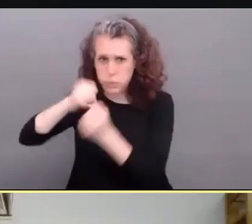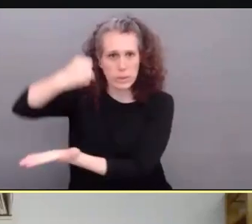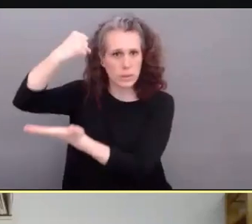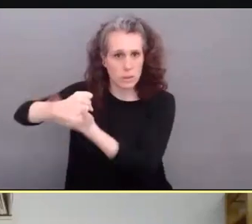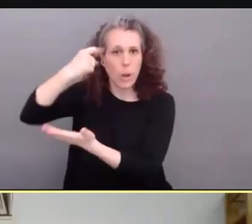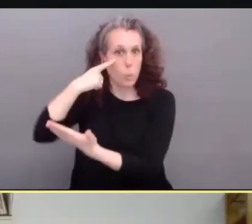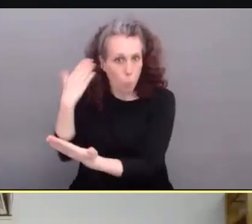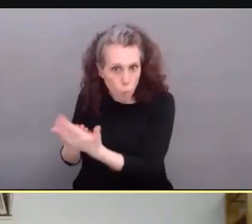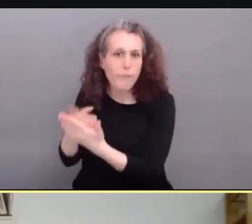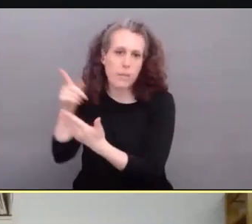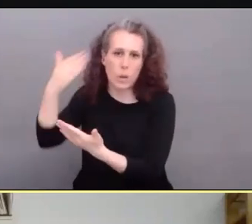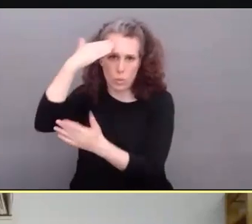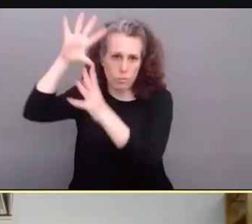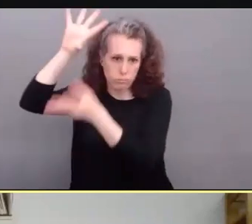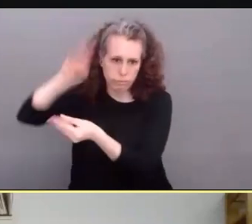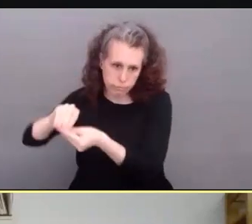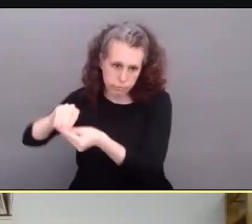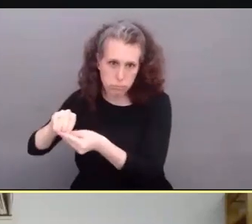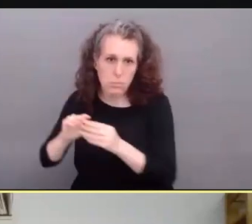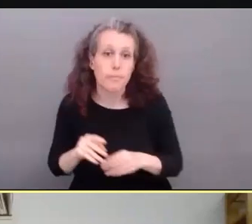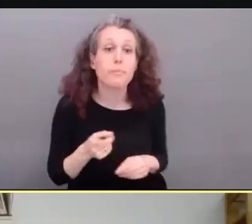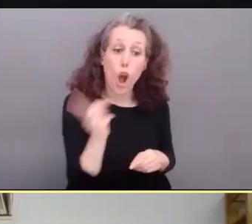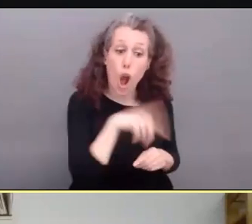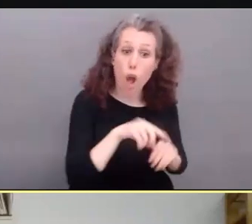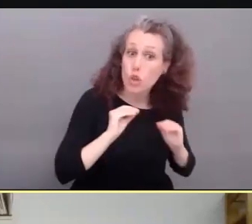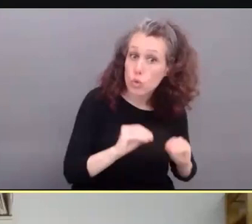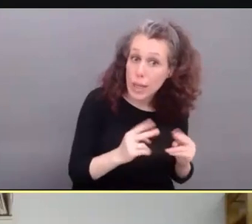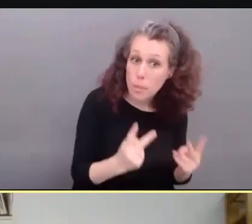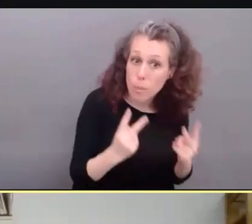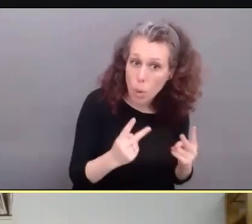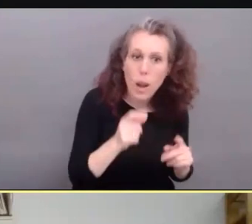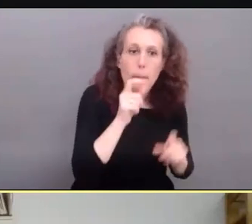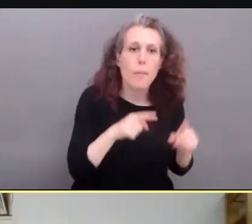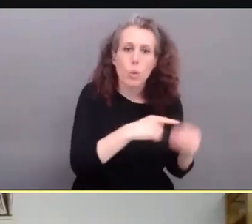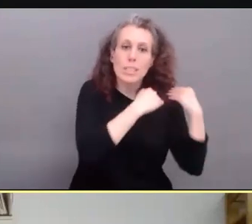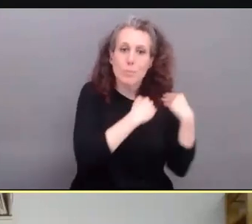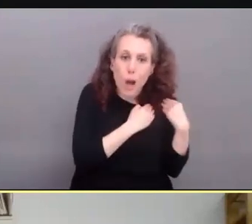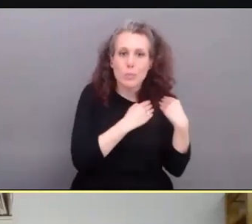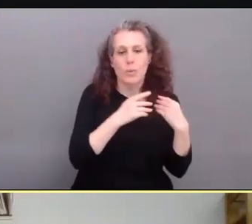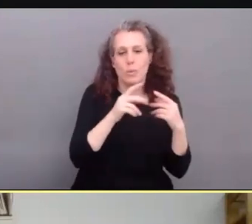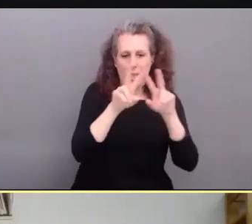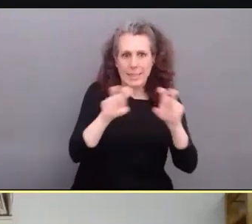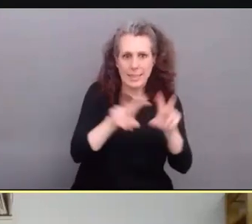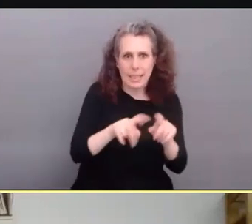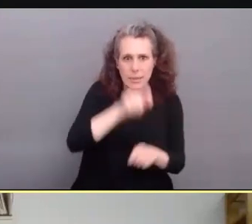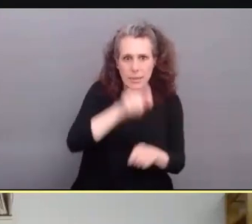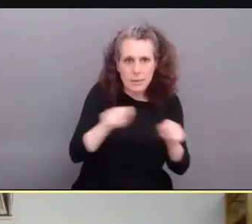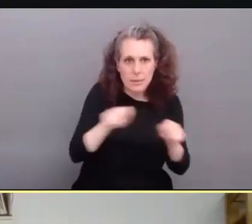other training that is very important is for those who are doing the conformity assessment. Next slide,